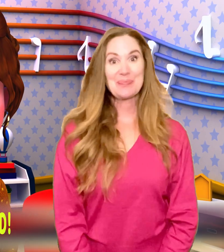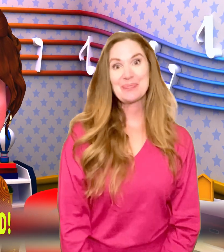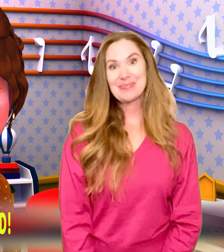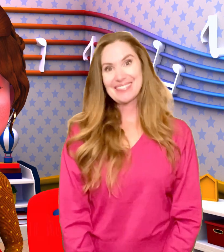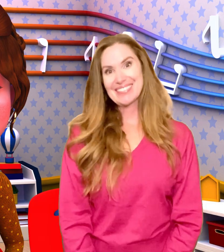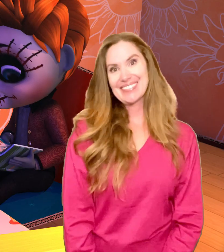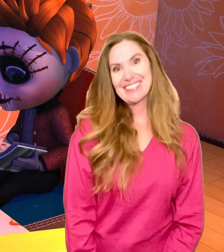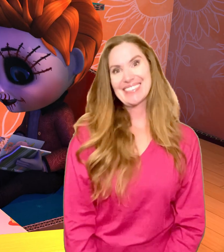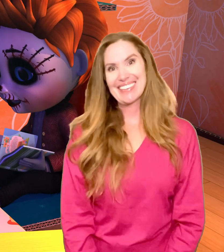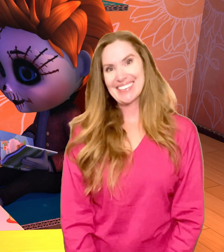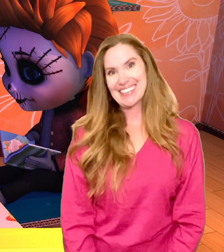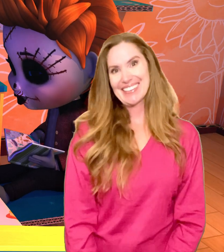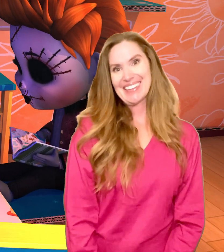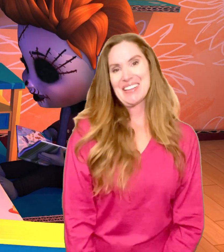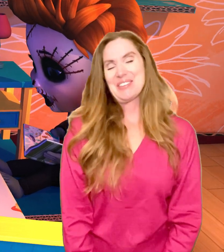happily end."